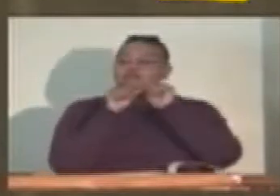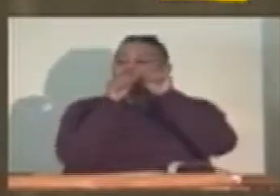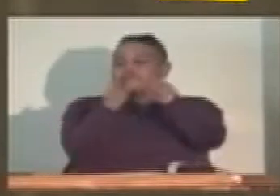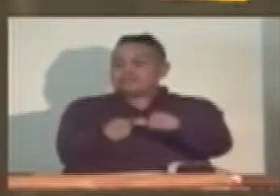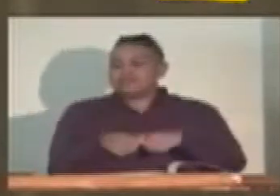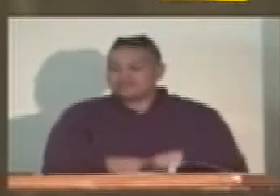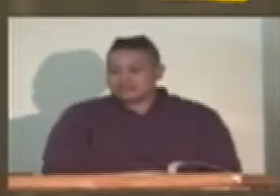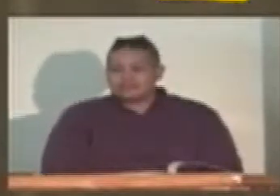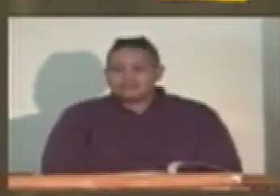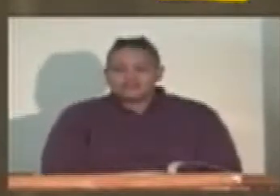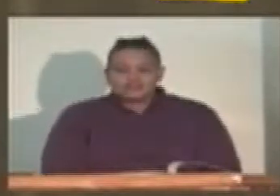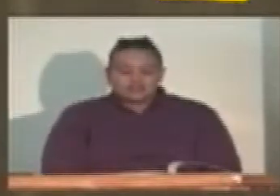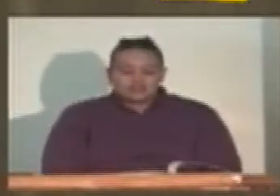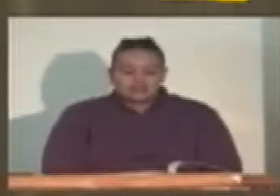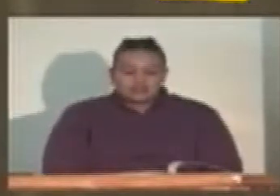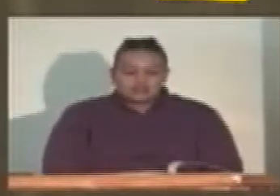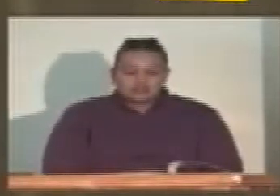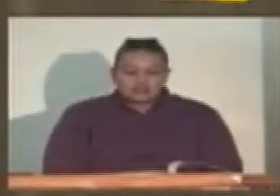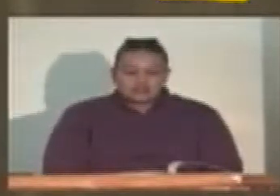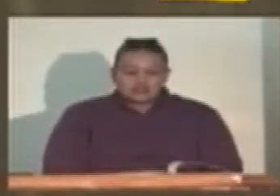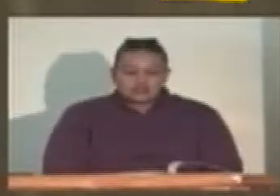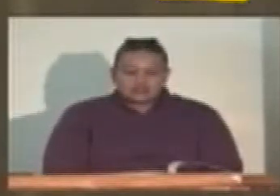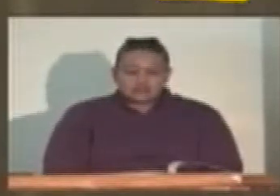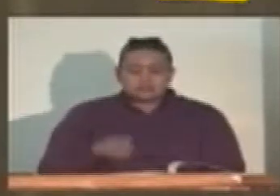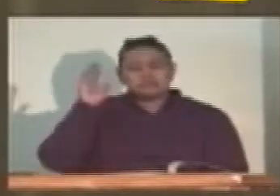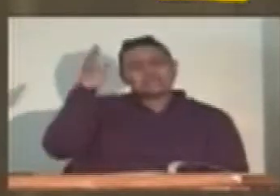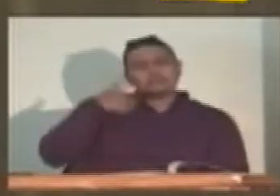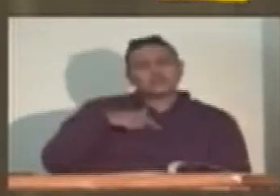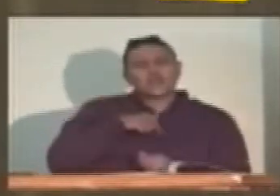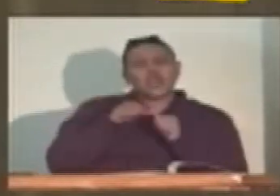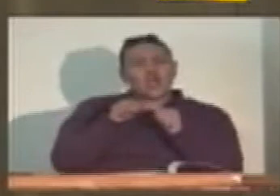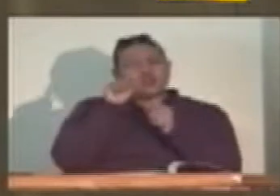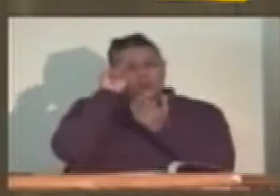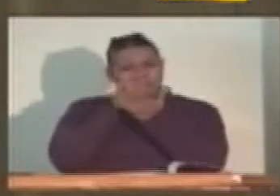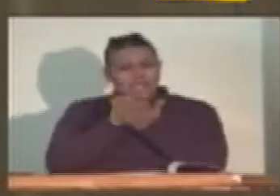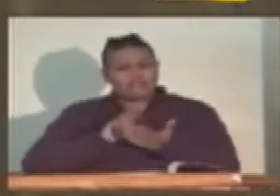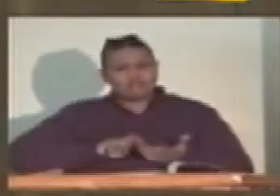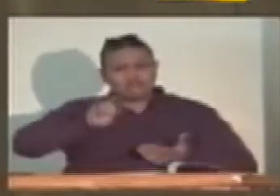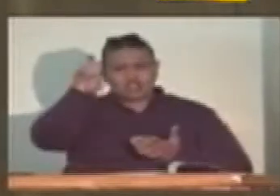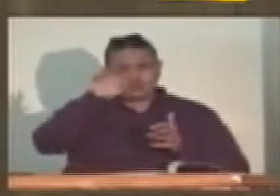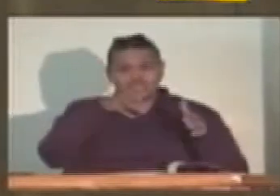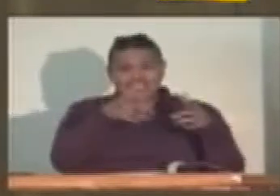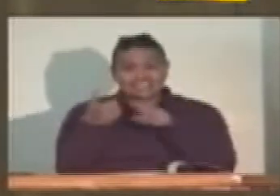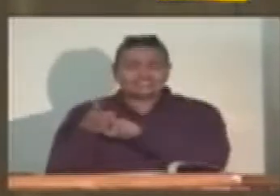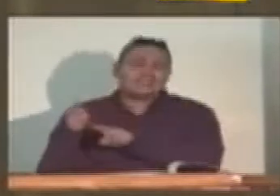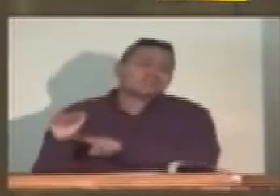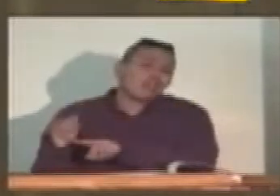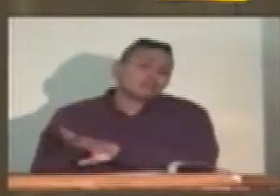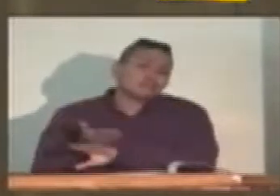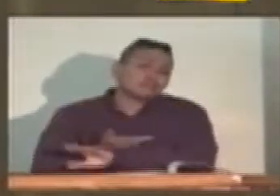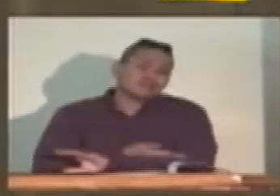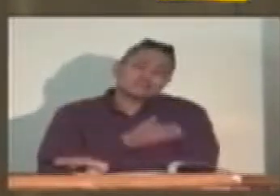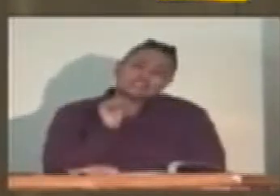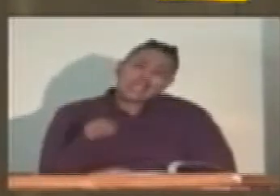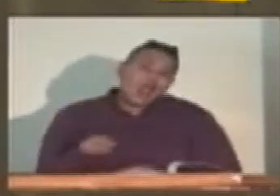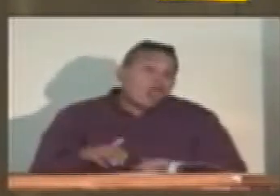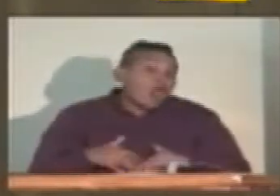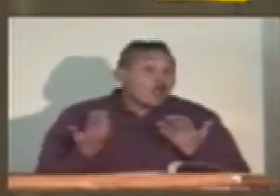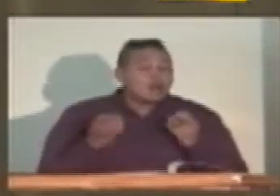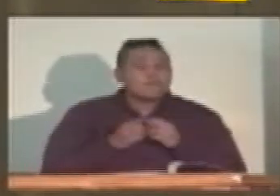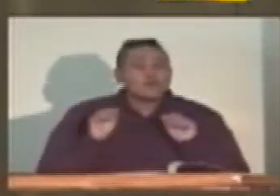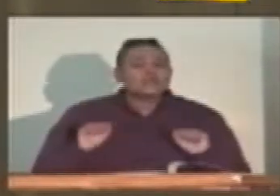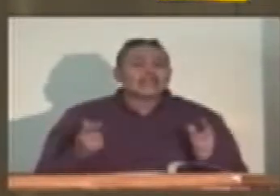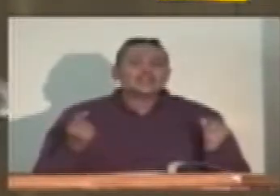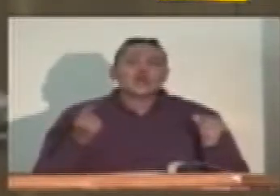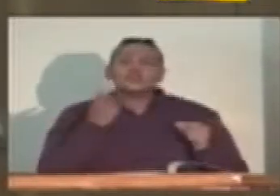Mr. Speaker, we continue to believe that the transport sector can do better. A lot more can be